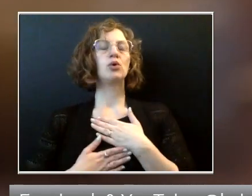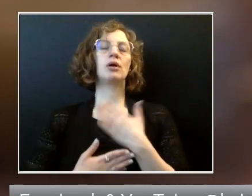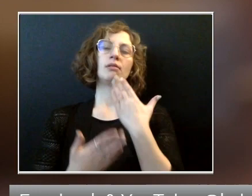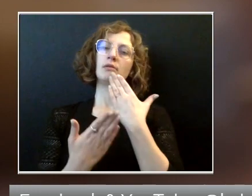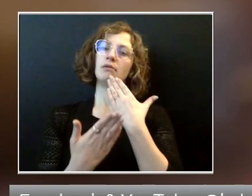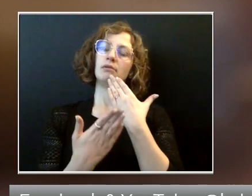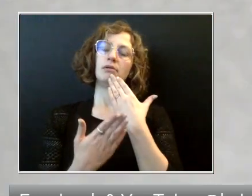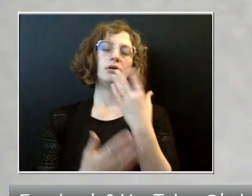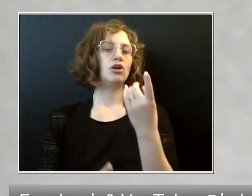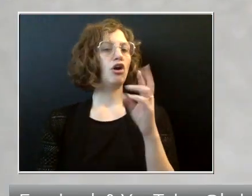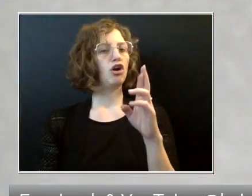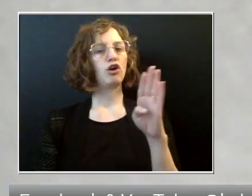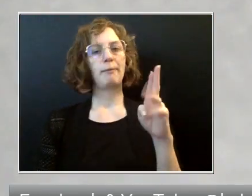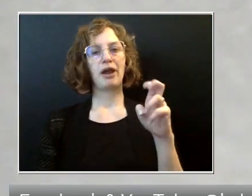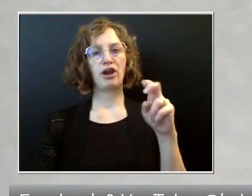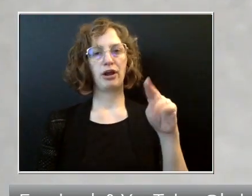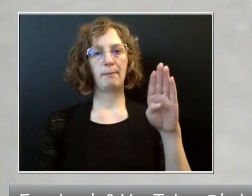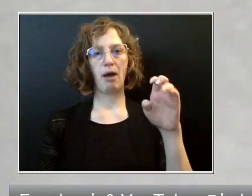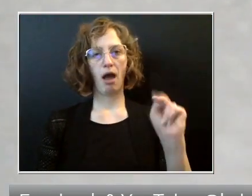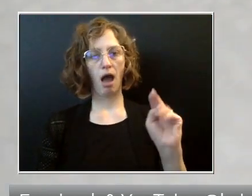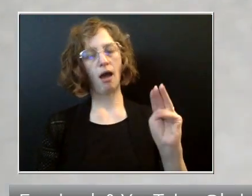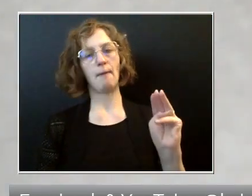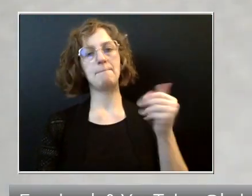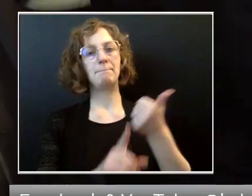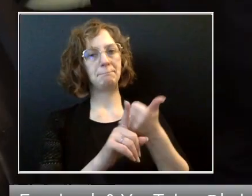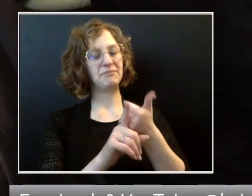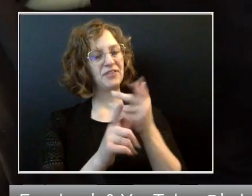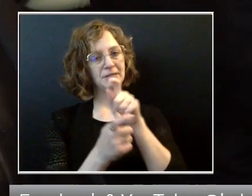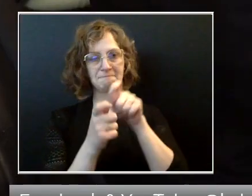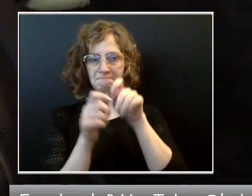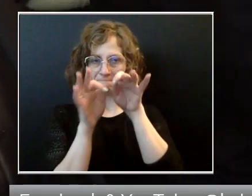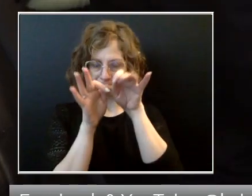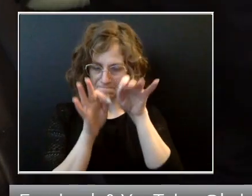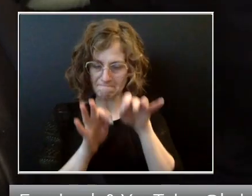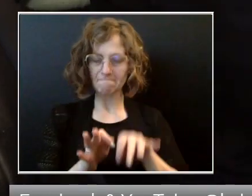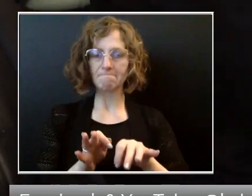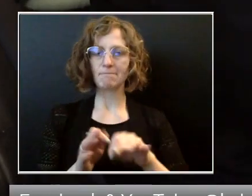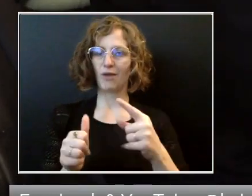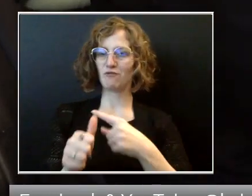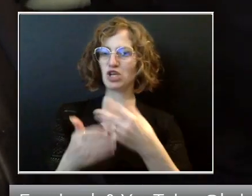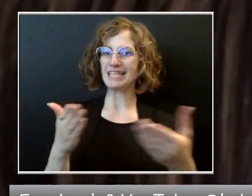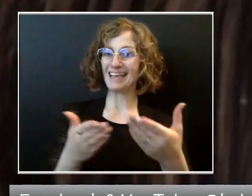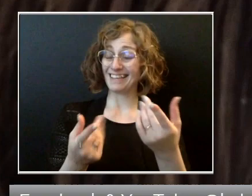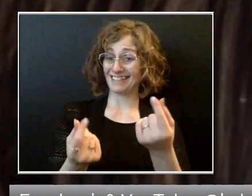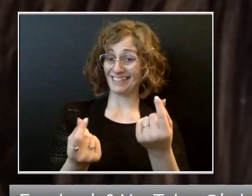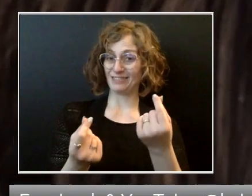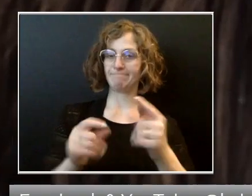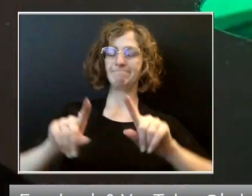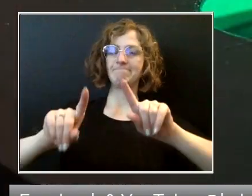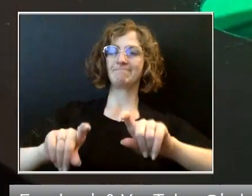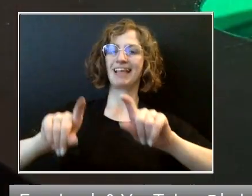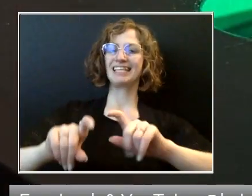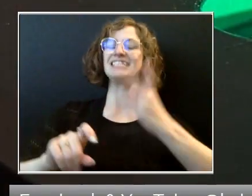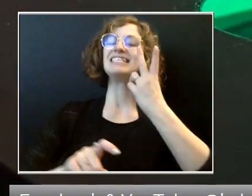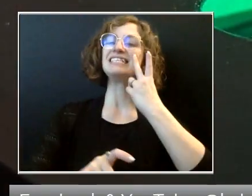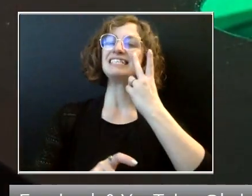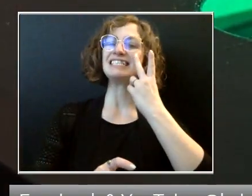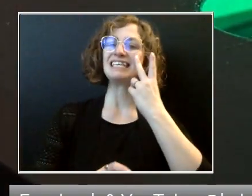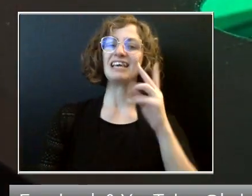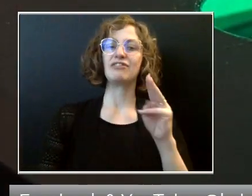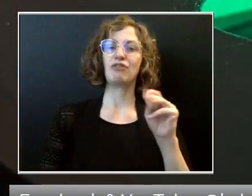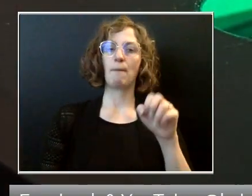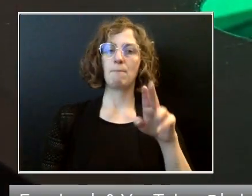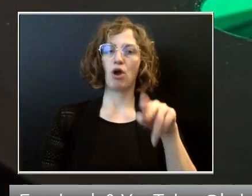detailed oriented. The first thing Dr. Barenbaum did was getting Marque Ann tested to see if she carried the gene for HCM.